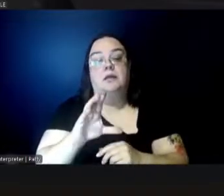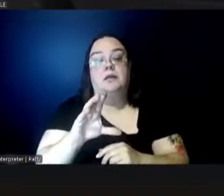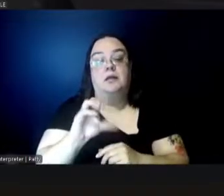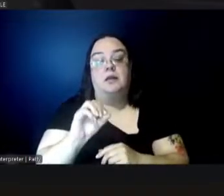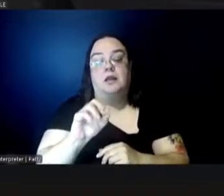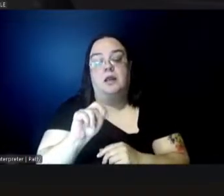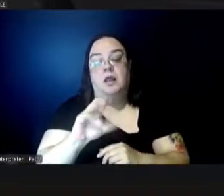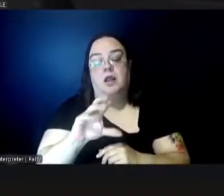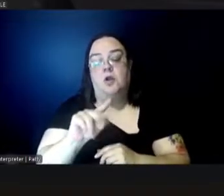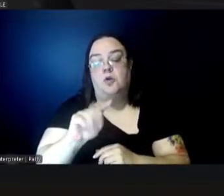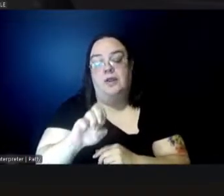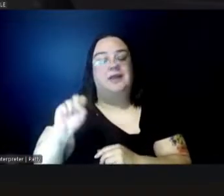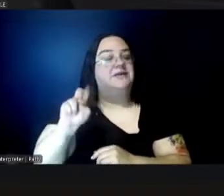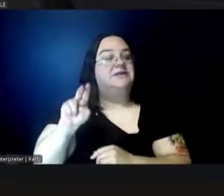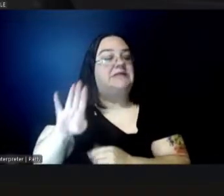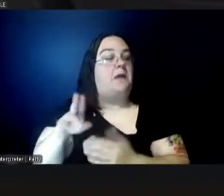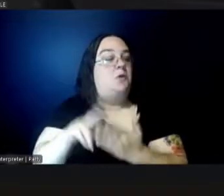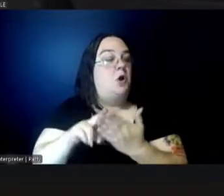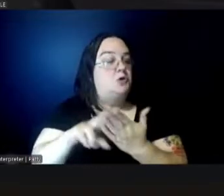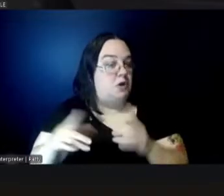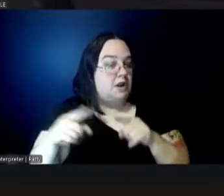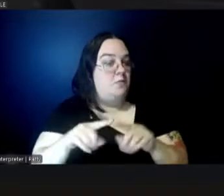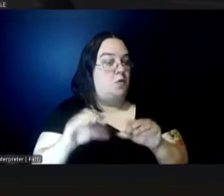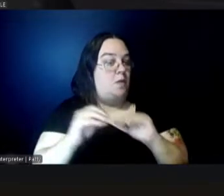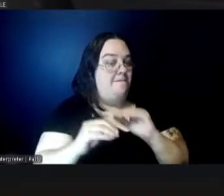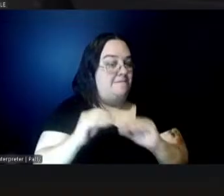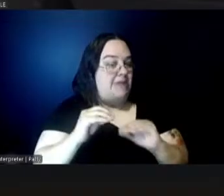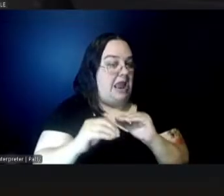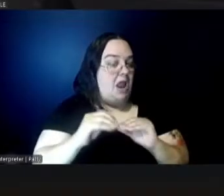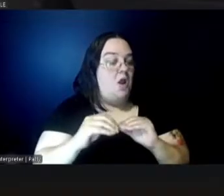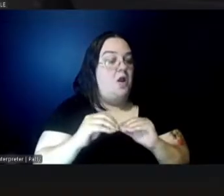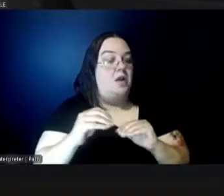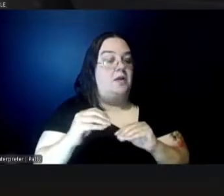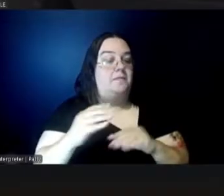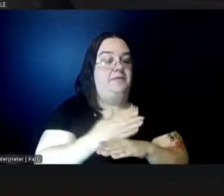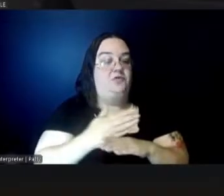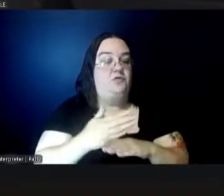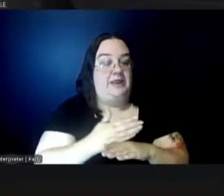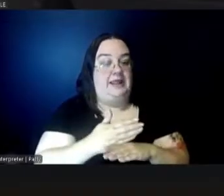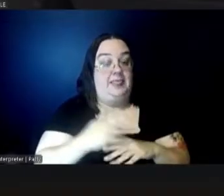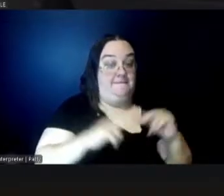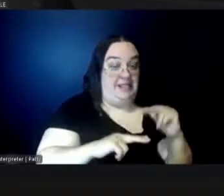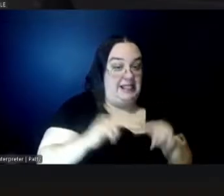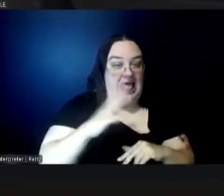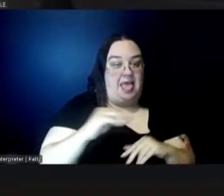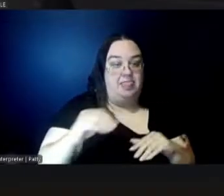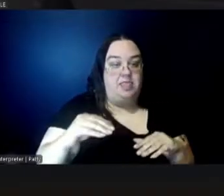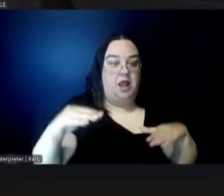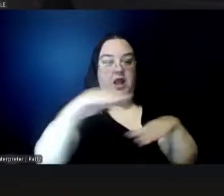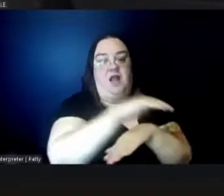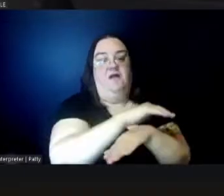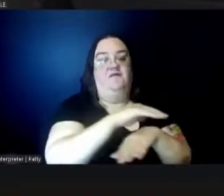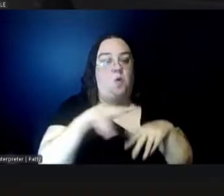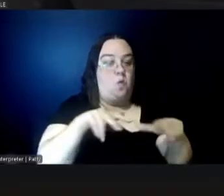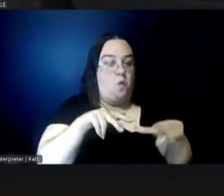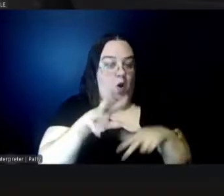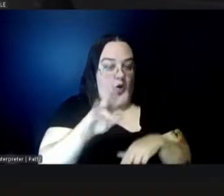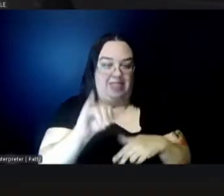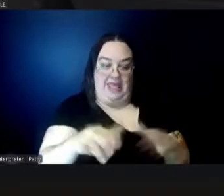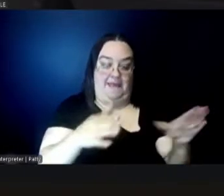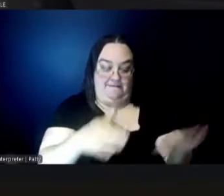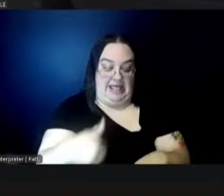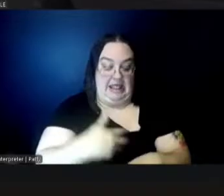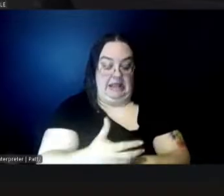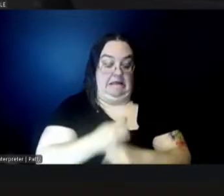the repairs to the slab between the building and the covered walkway. So that plan I got today, I'll present